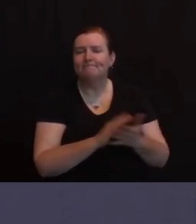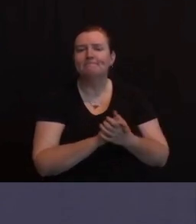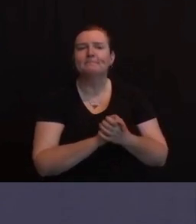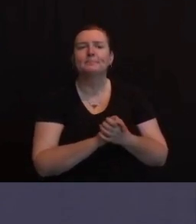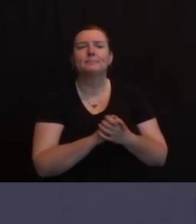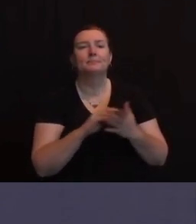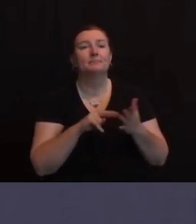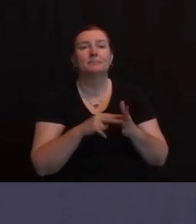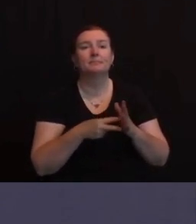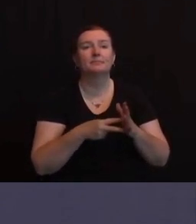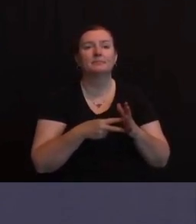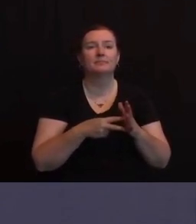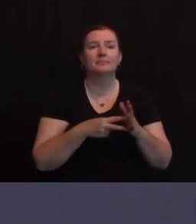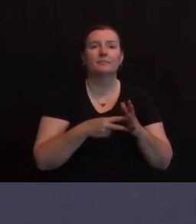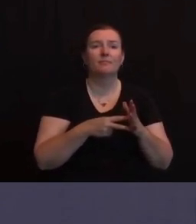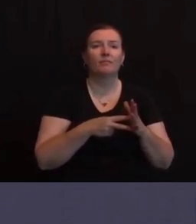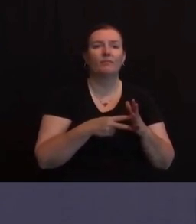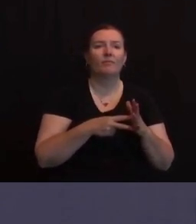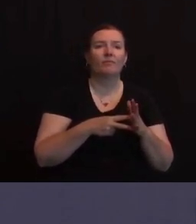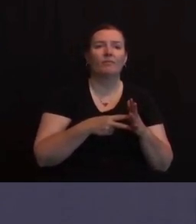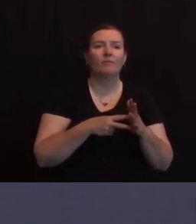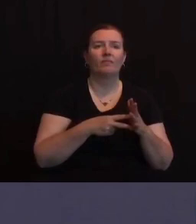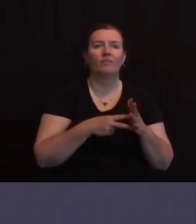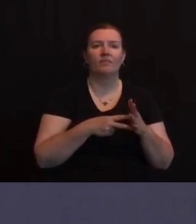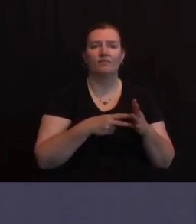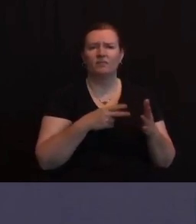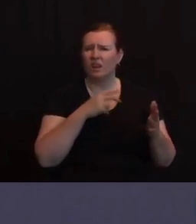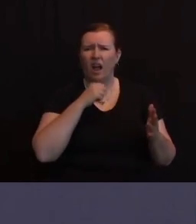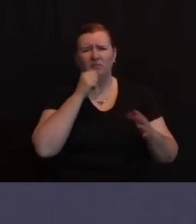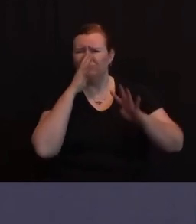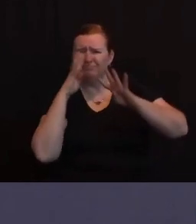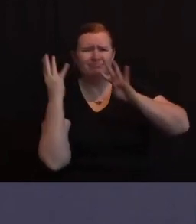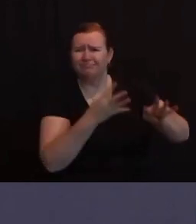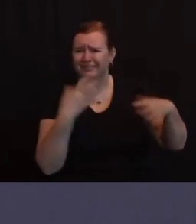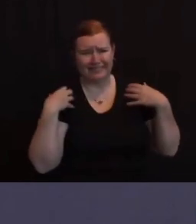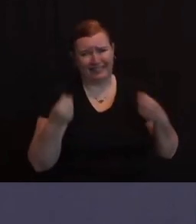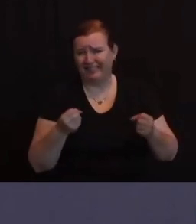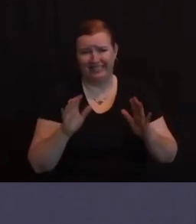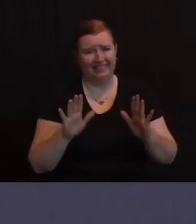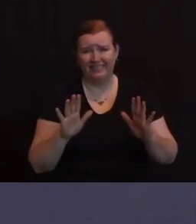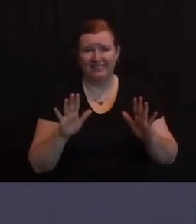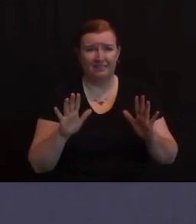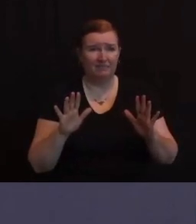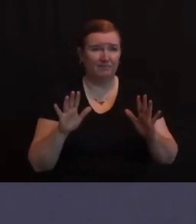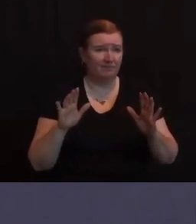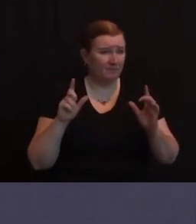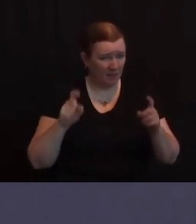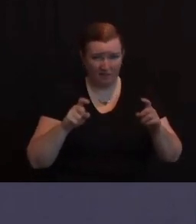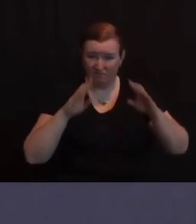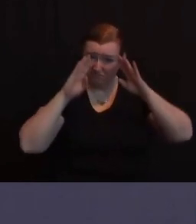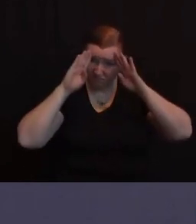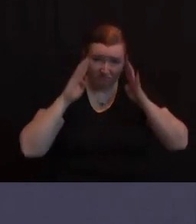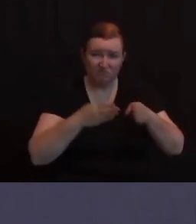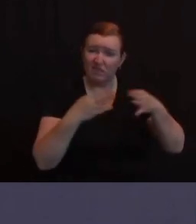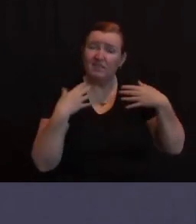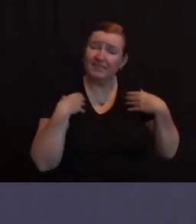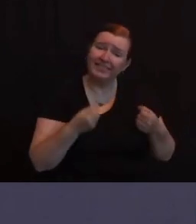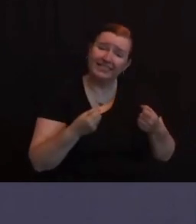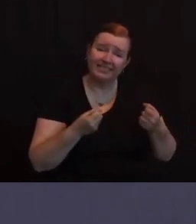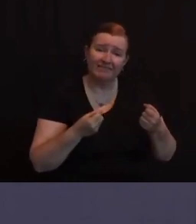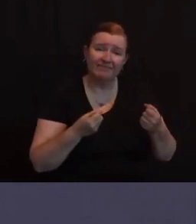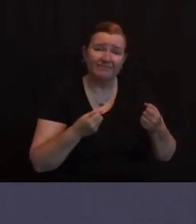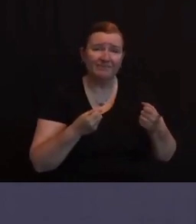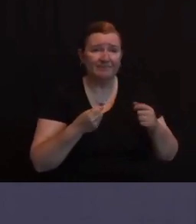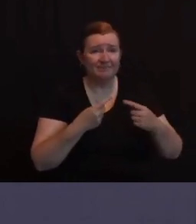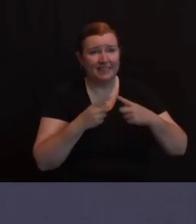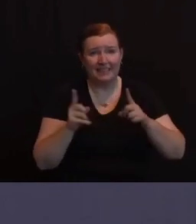safely and responsibly, that's not ignoring the health realities. Again, the order is health, education, equity. We want to get all three of them. There's no